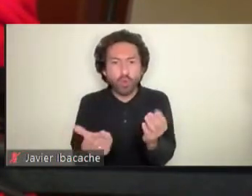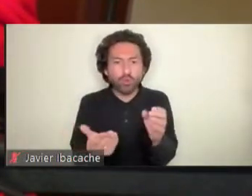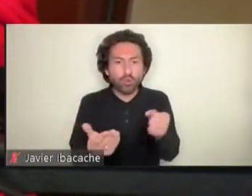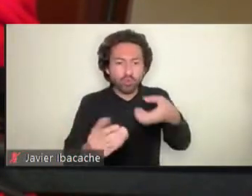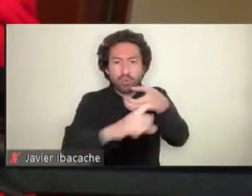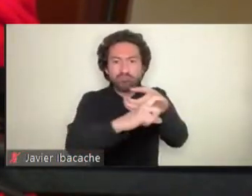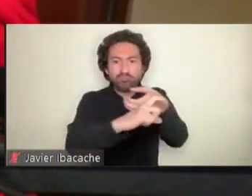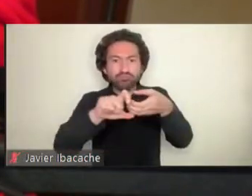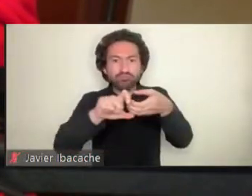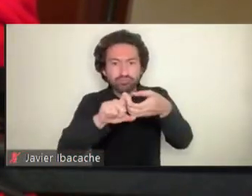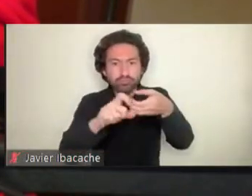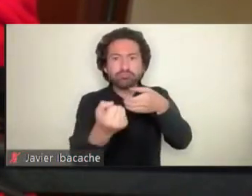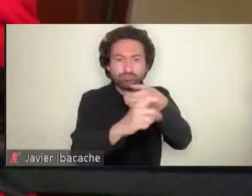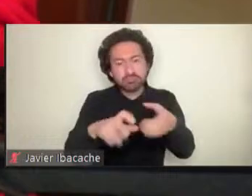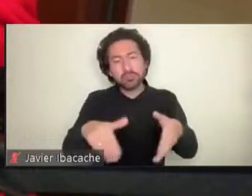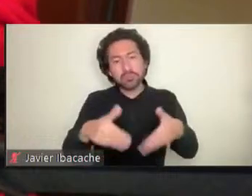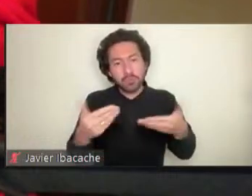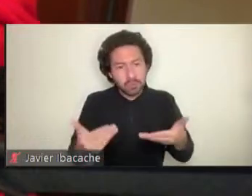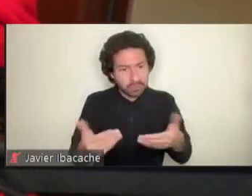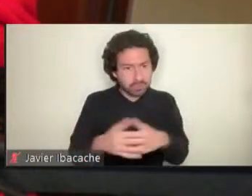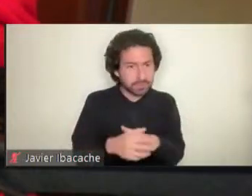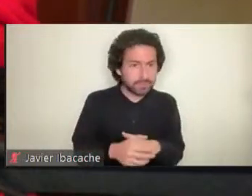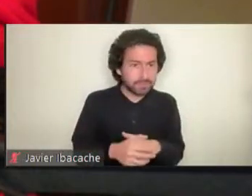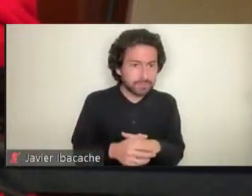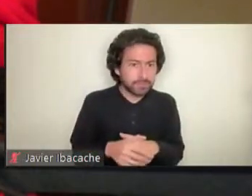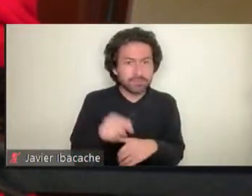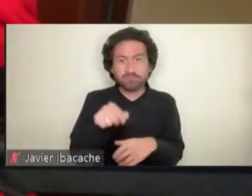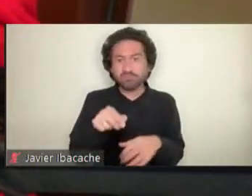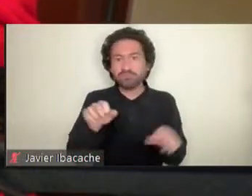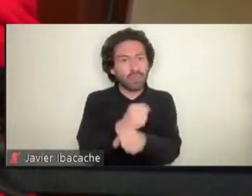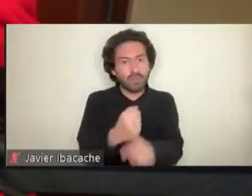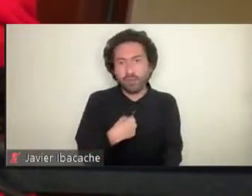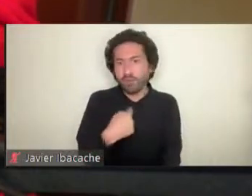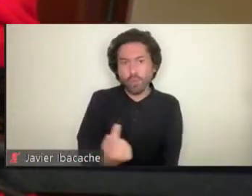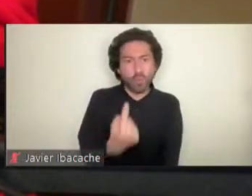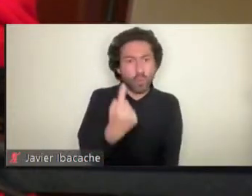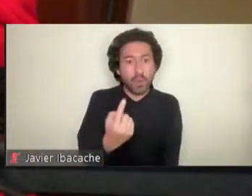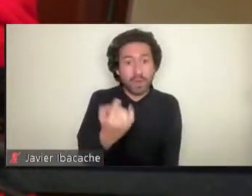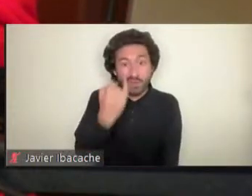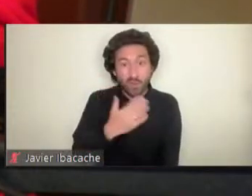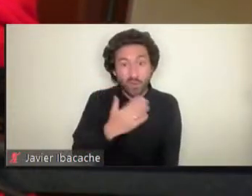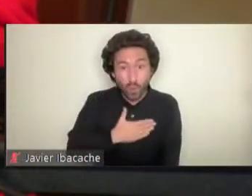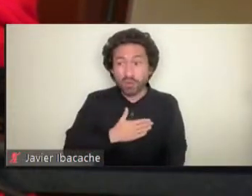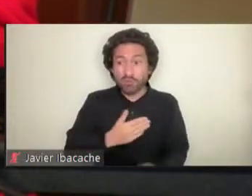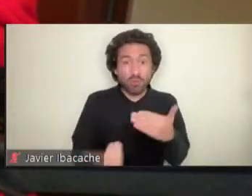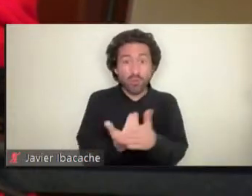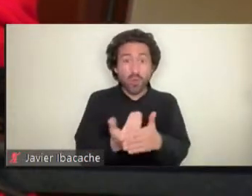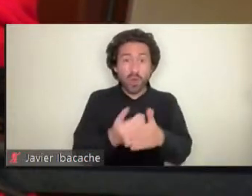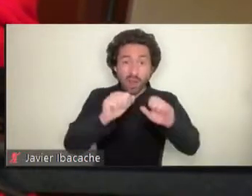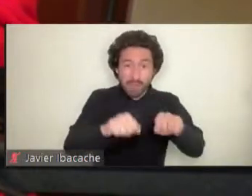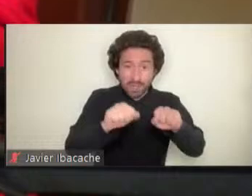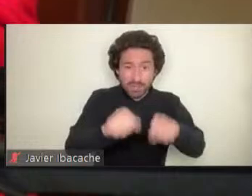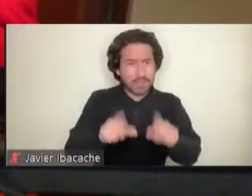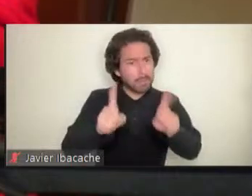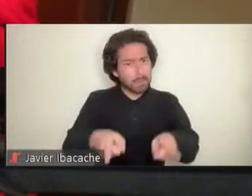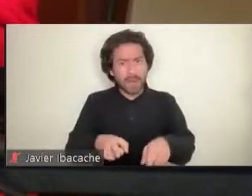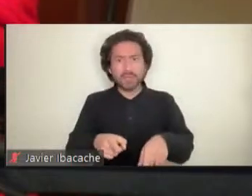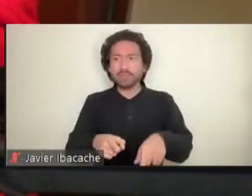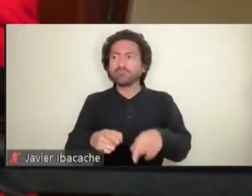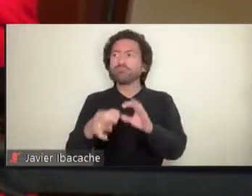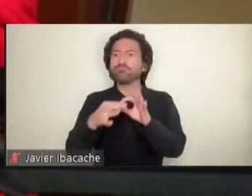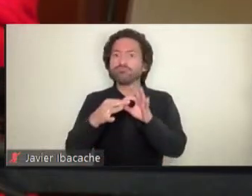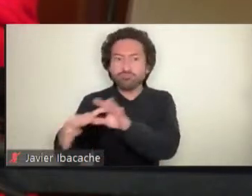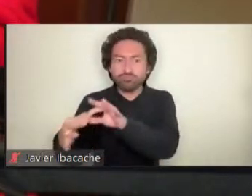diversification. I reiterate that we cannot do it alone if we want to build capacity while at the same time achieving sustainable and